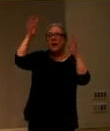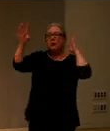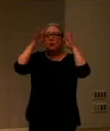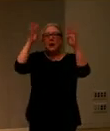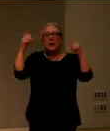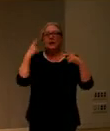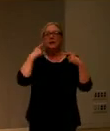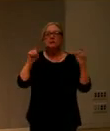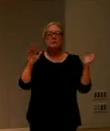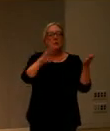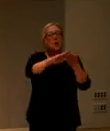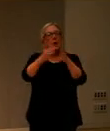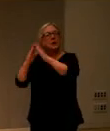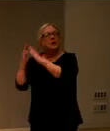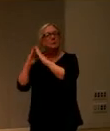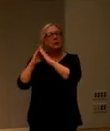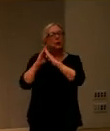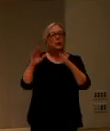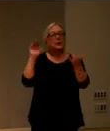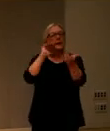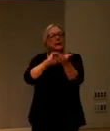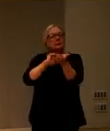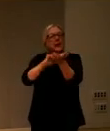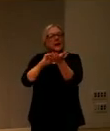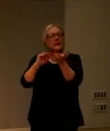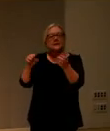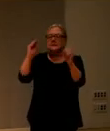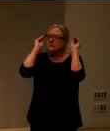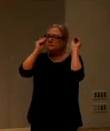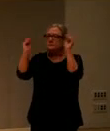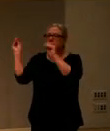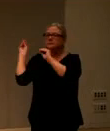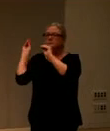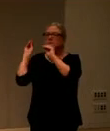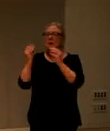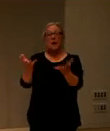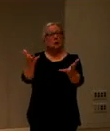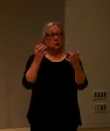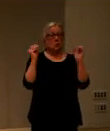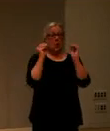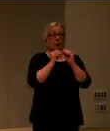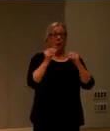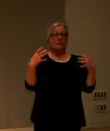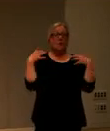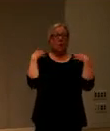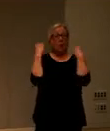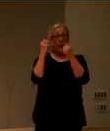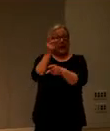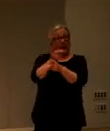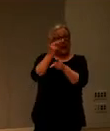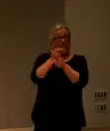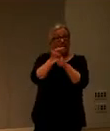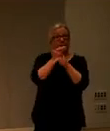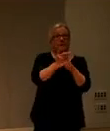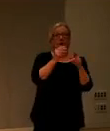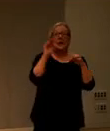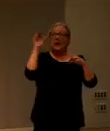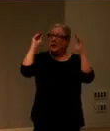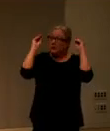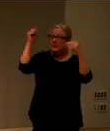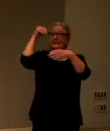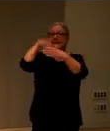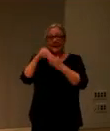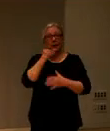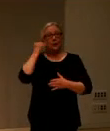community paramedicine? We're trying to move more healthcare into homes. We actually now have a system at MGH where we